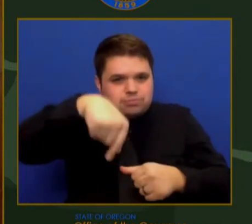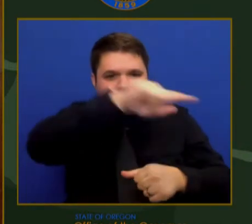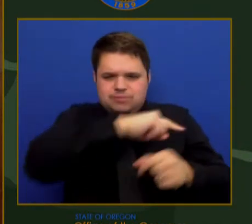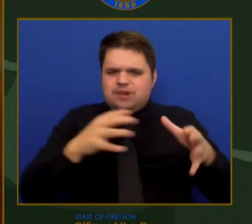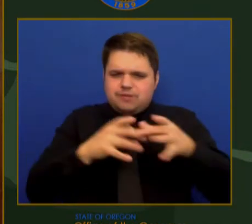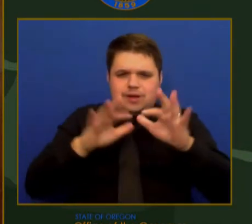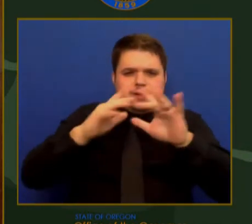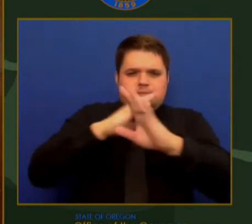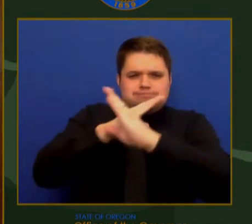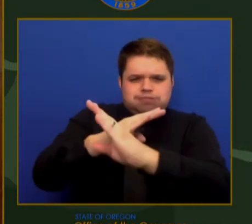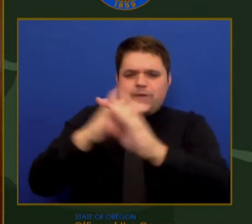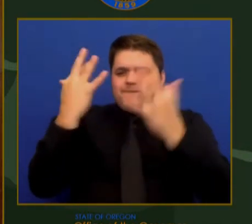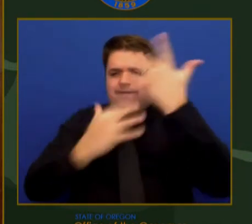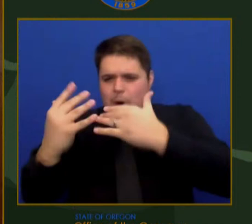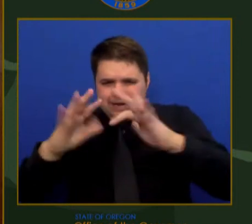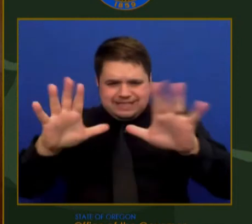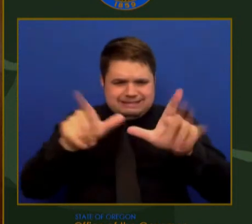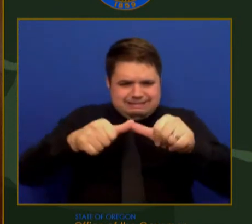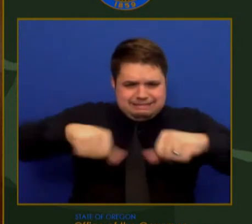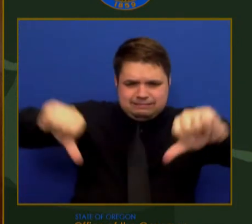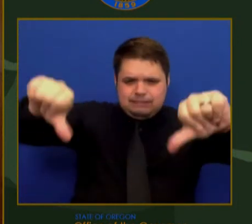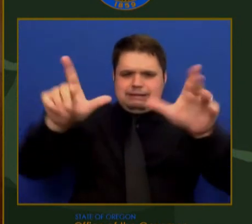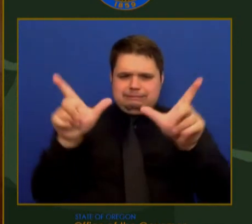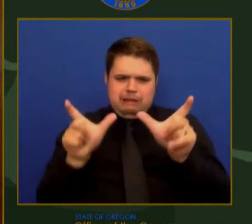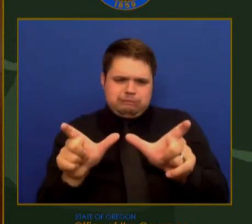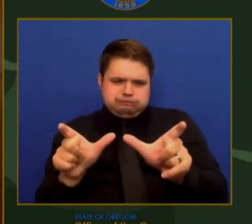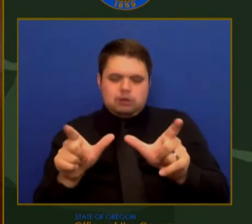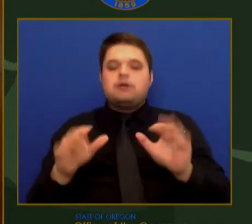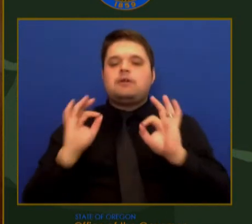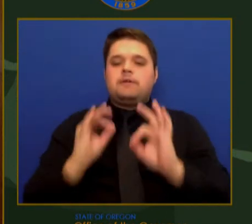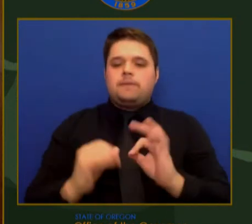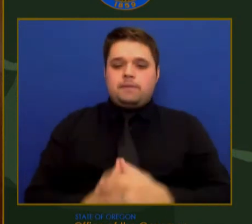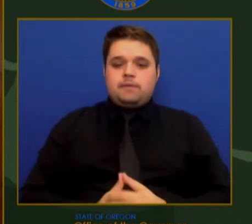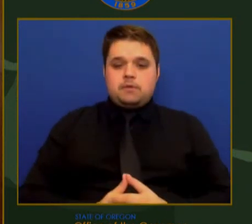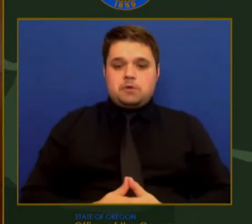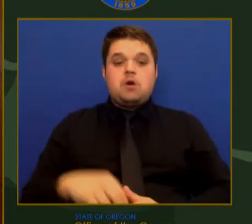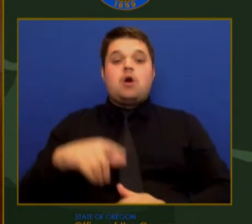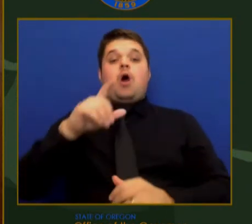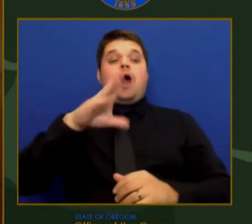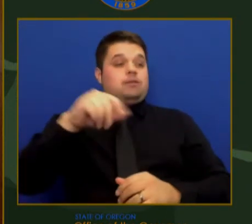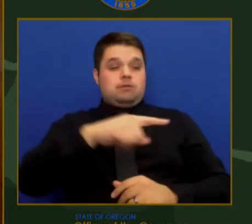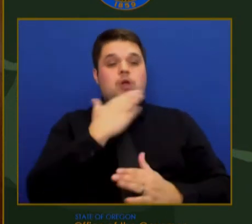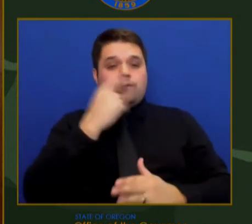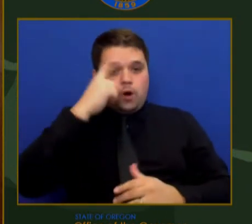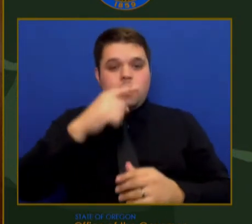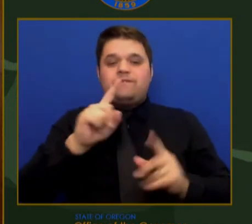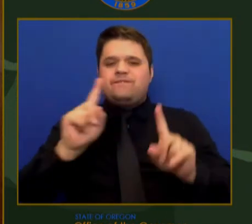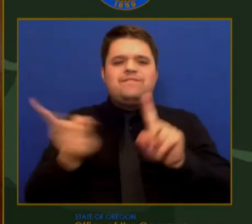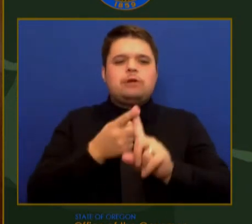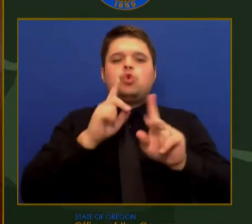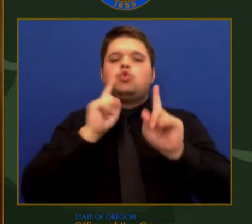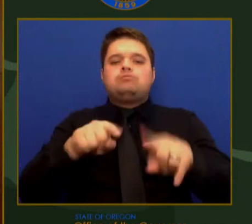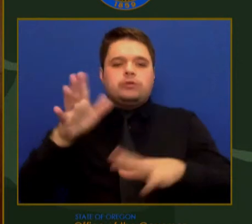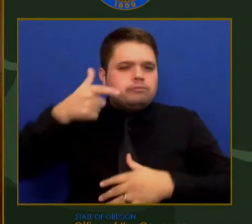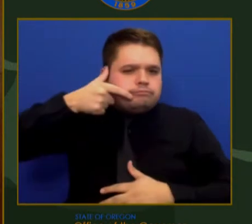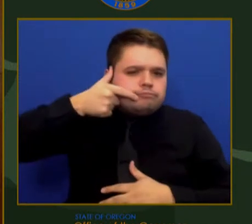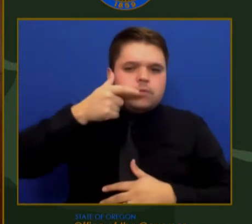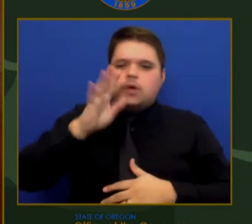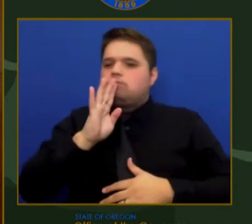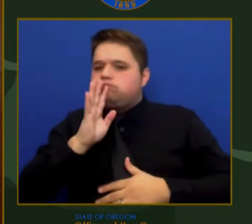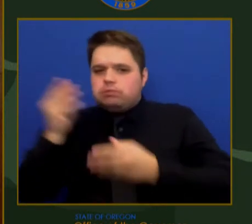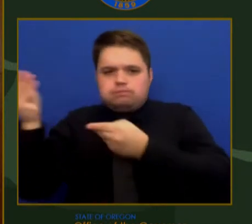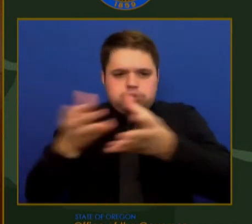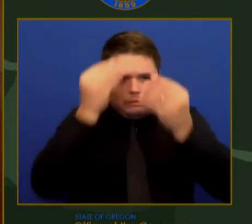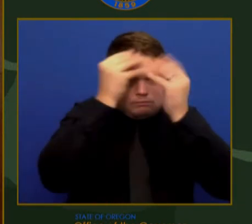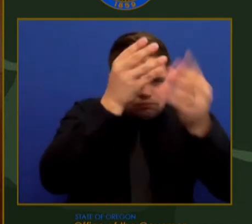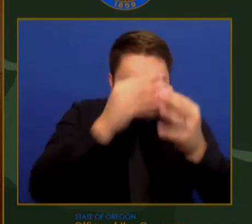all answered our call for help, but I wish you didn't have to. We must act now,